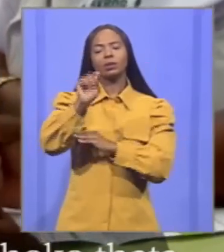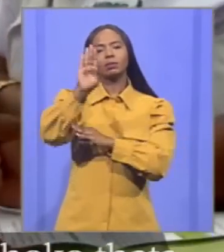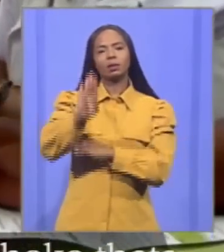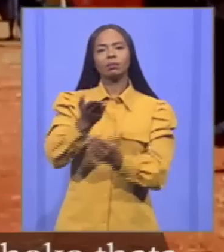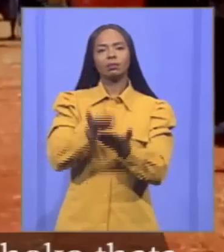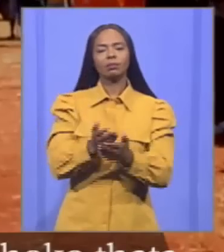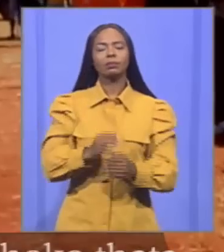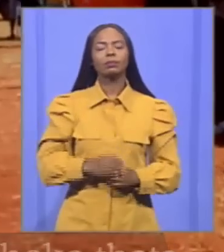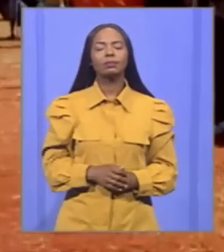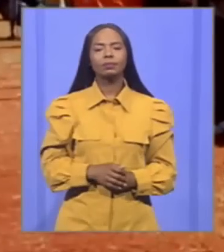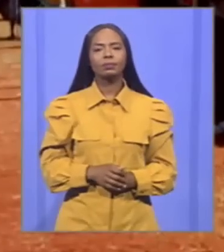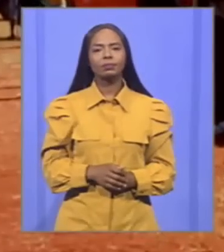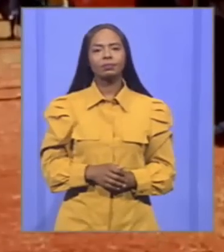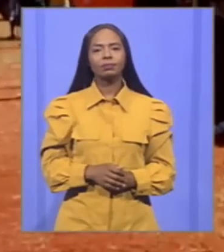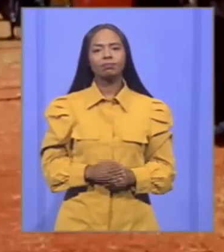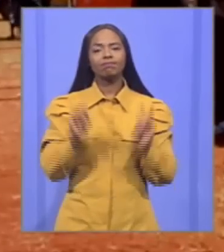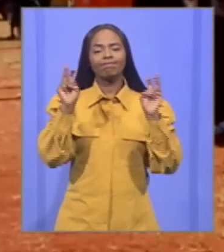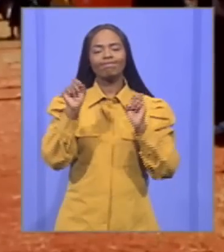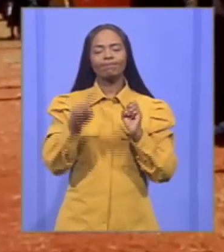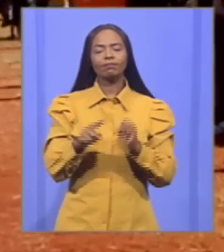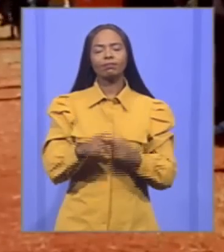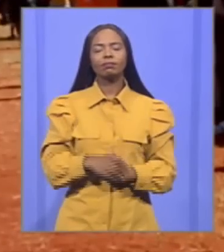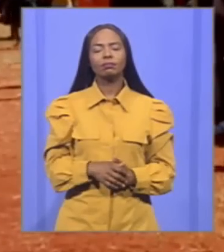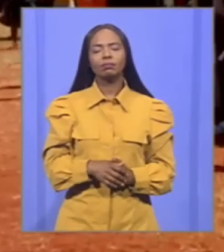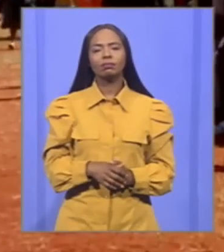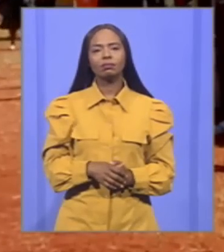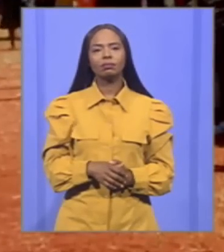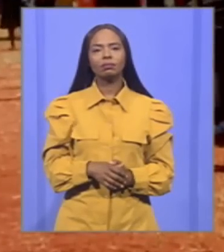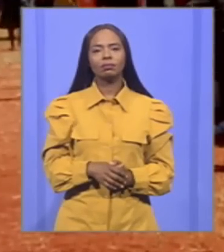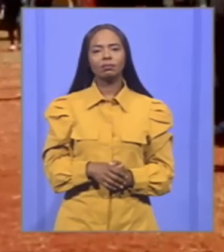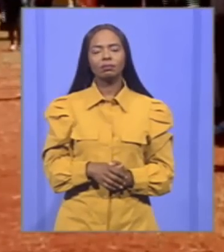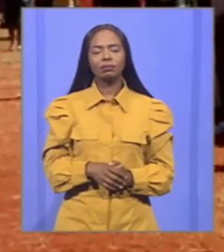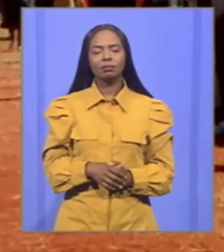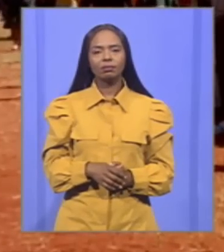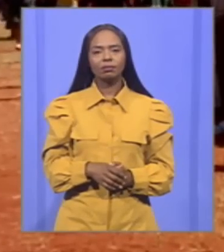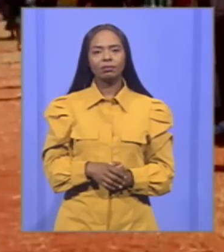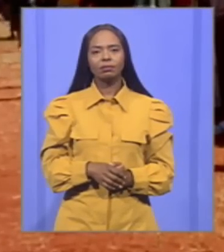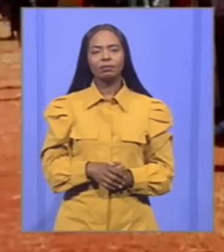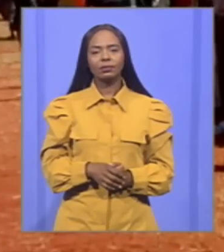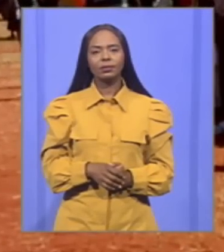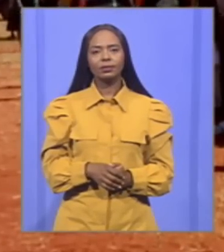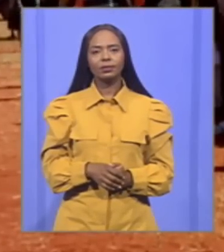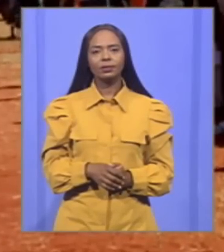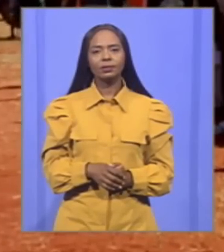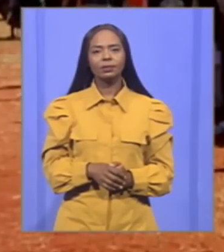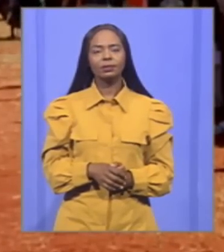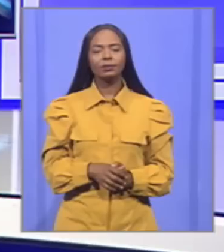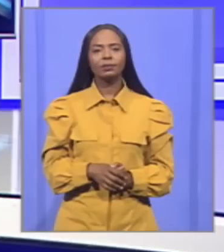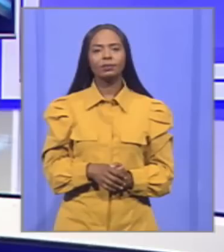lefuba. Selwane Gagau, SABC News, Ritban, haufi le Zeerust.